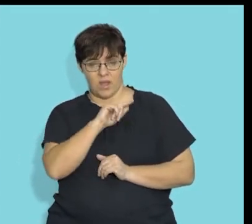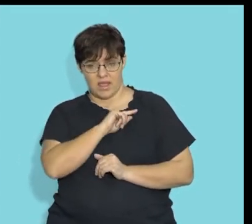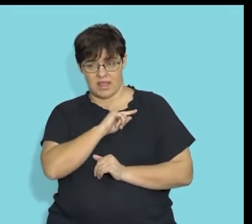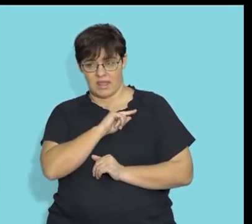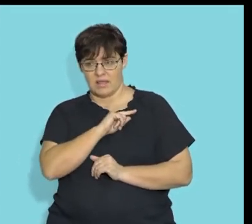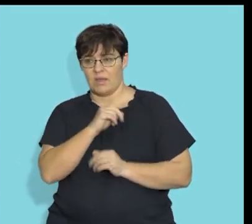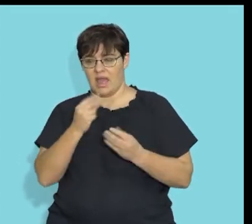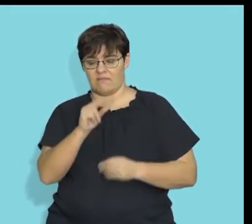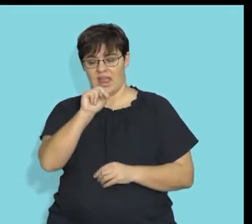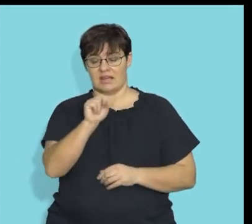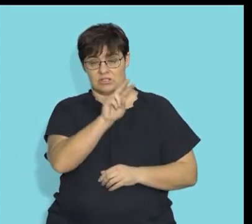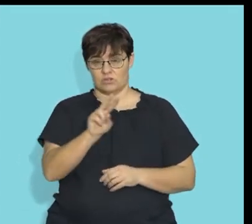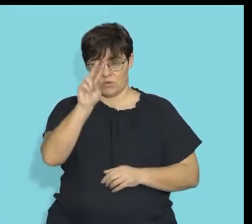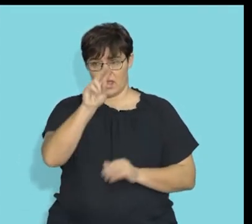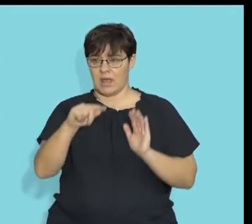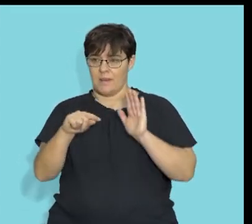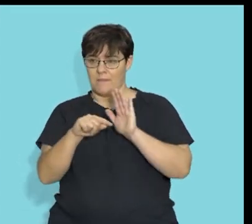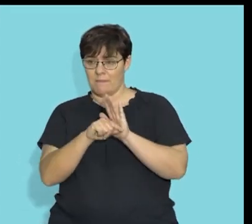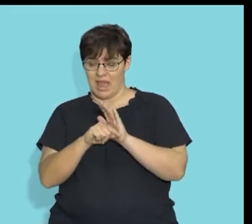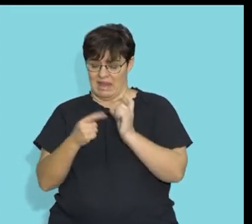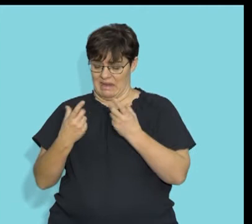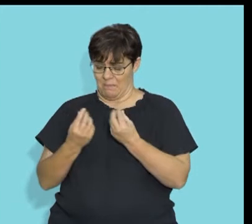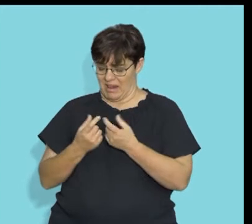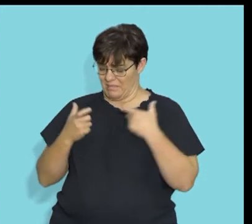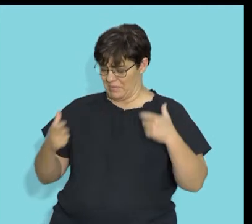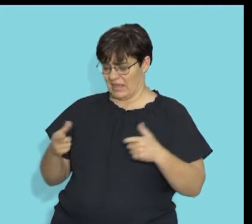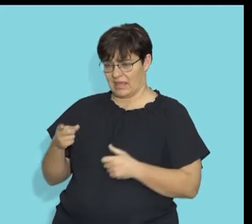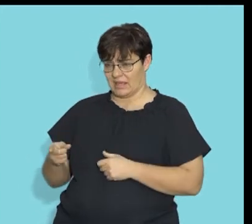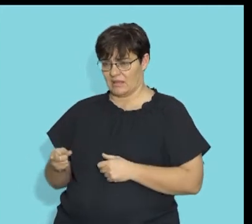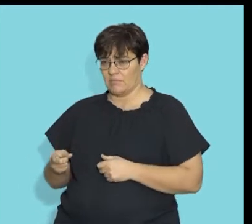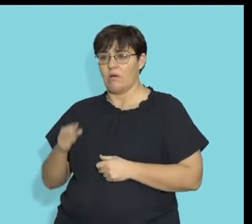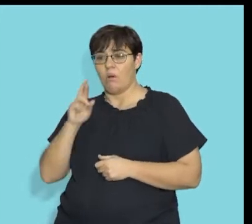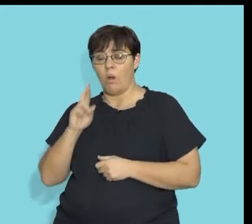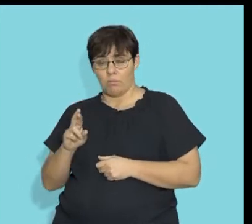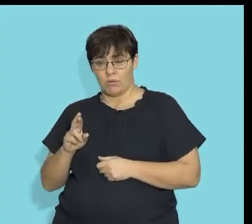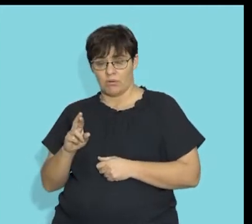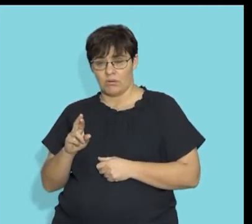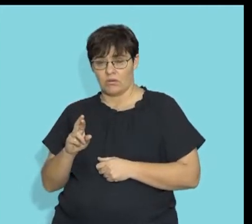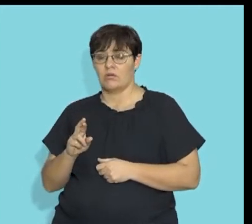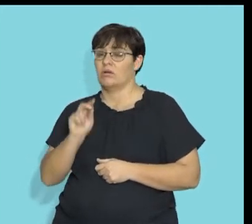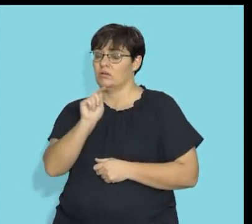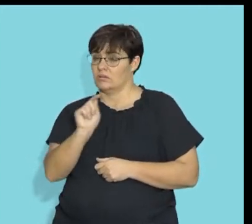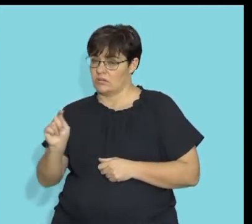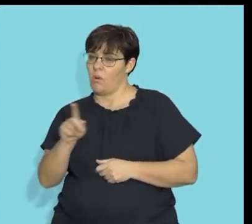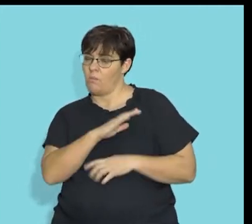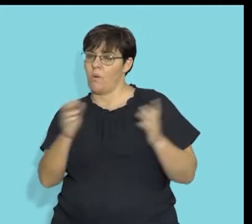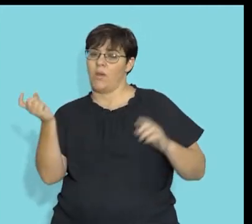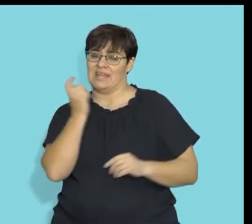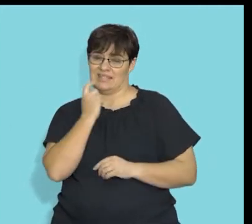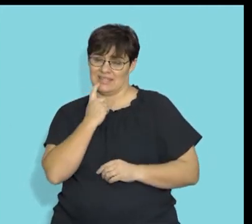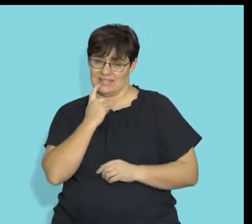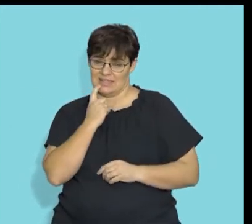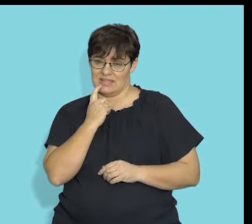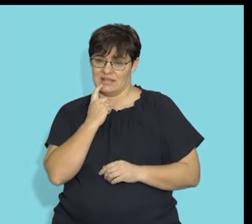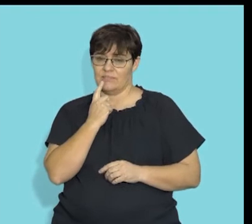Because I actually have an n squared minus an incredibly large number, I am hoping that this is dots because that will make my life a lot